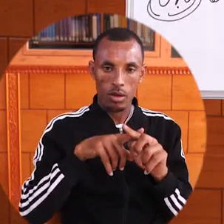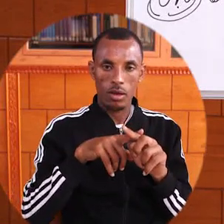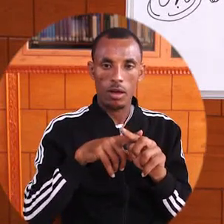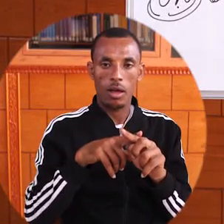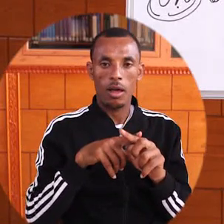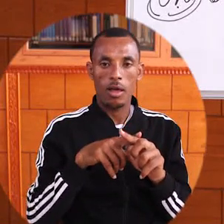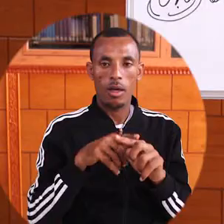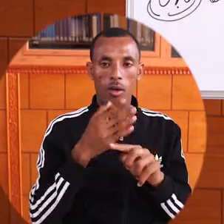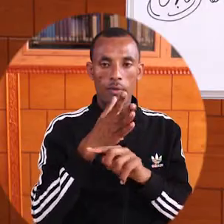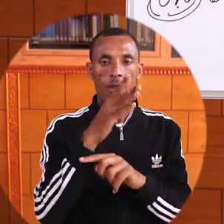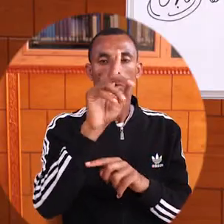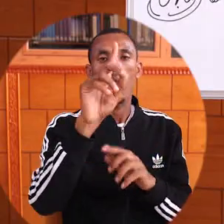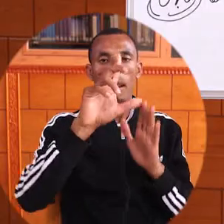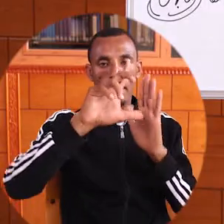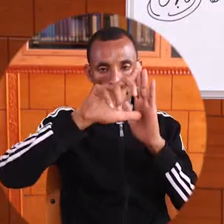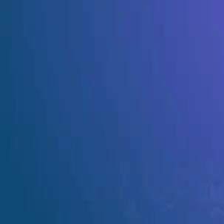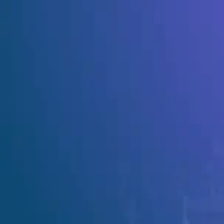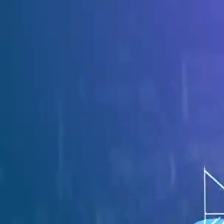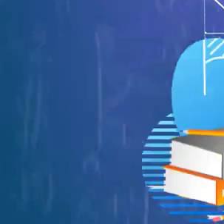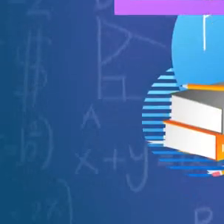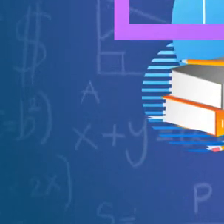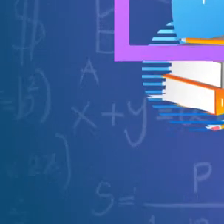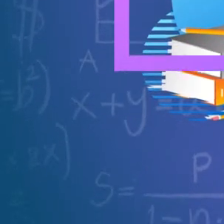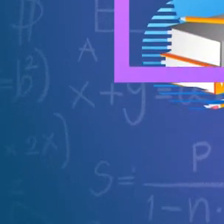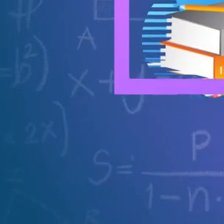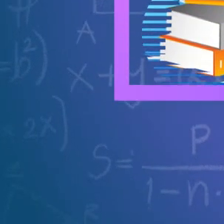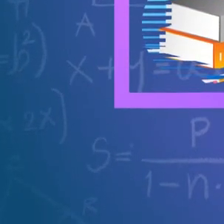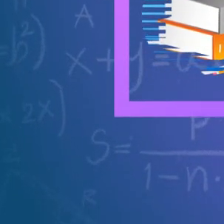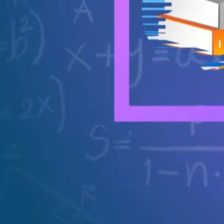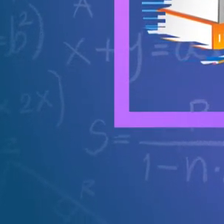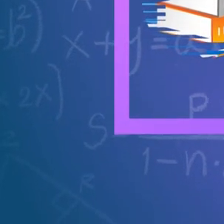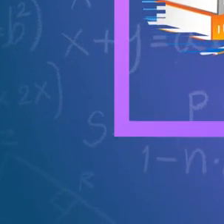from after 1 minute.